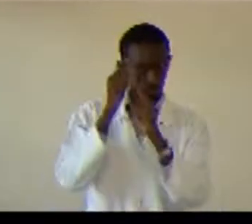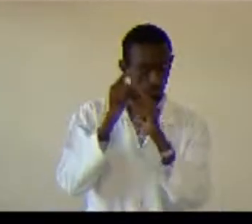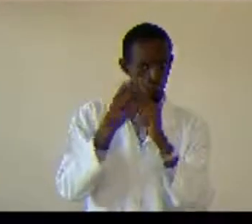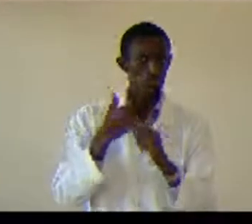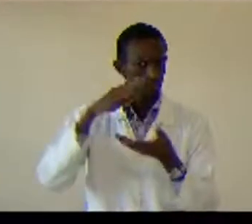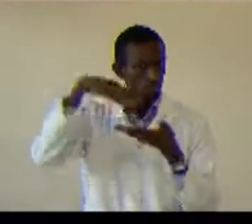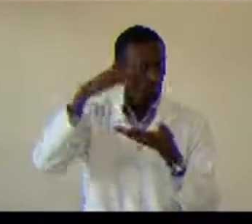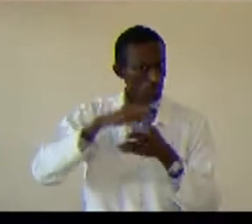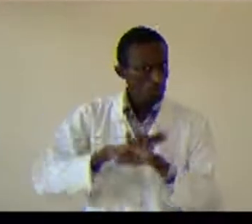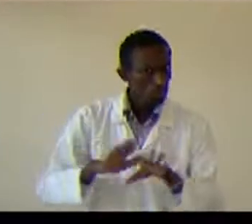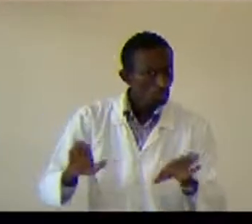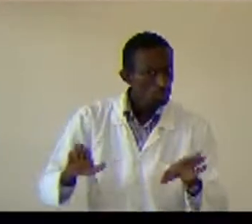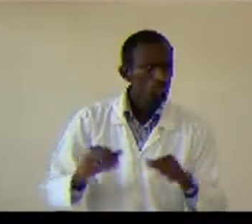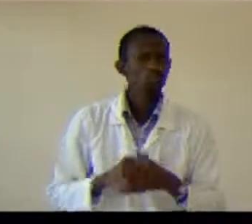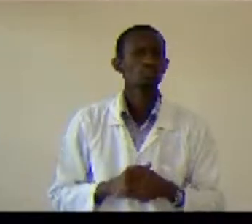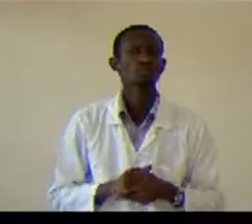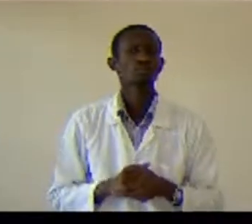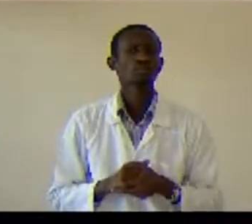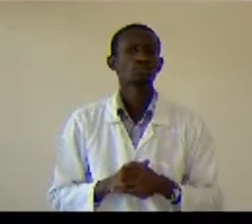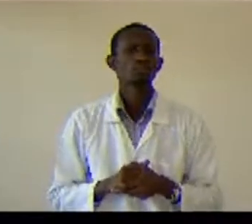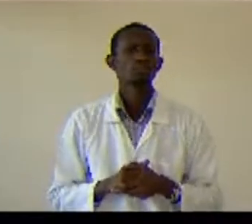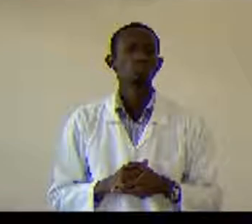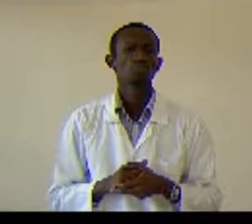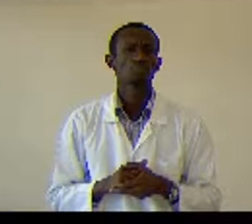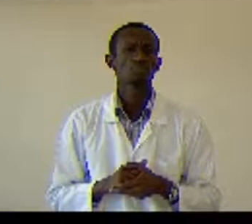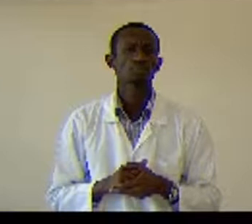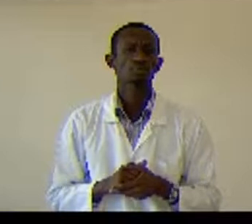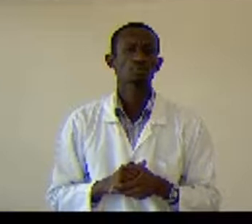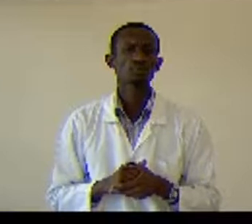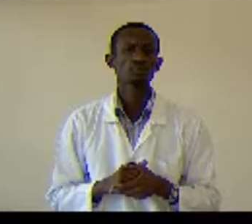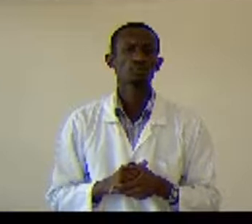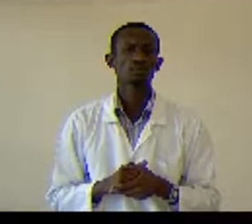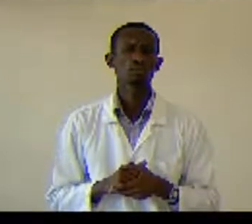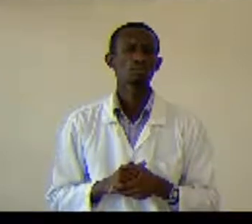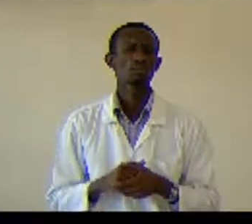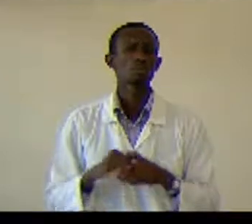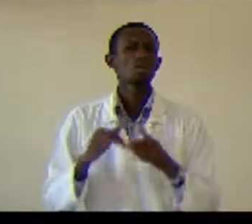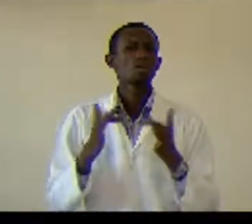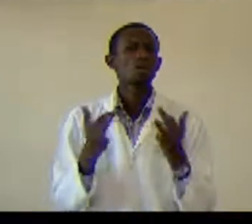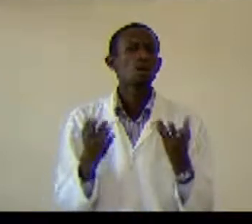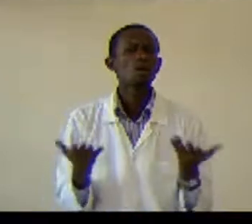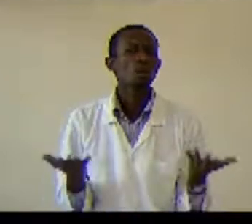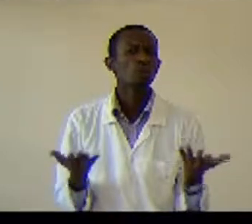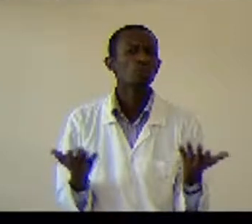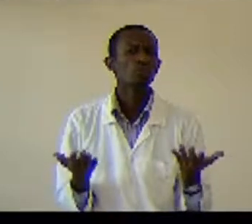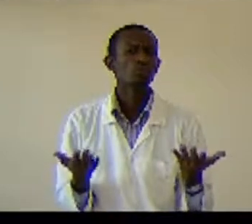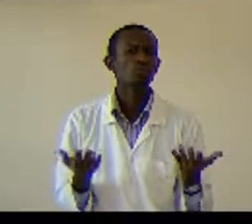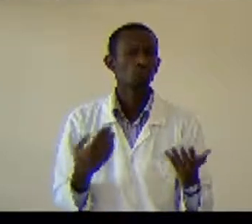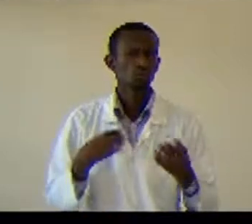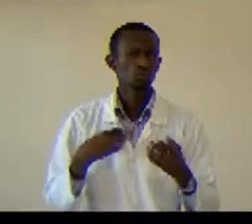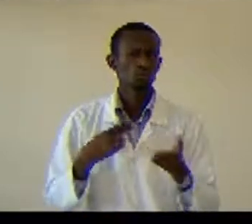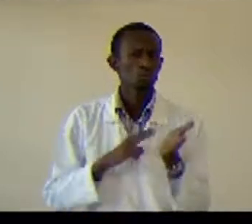succeed in learning during this lesson was, how do we use the